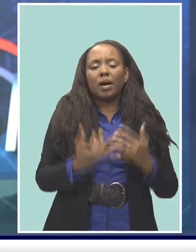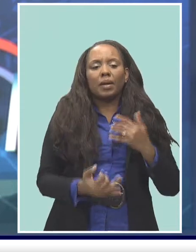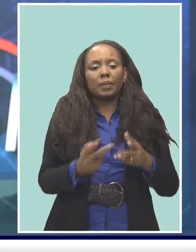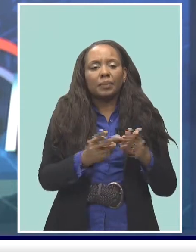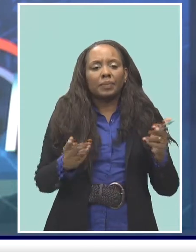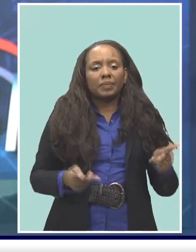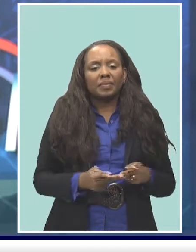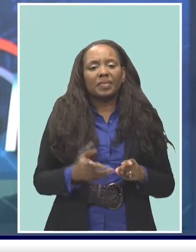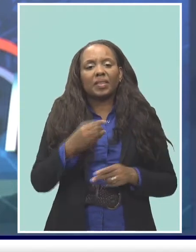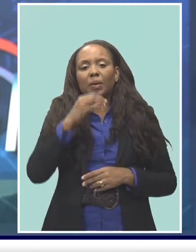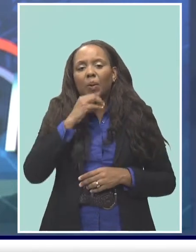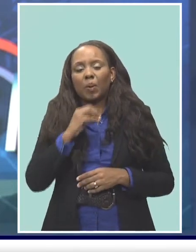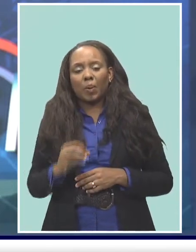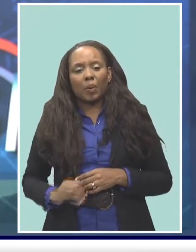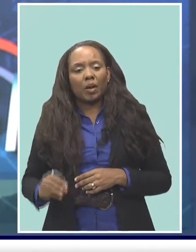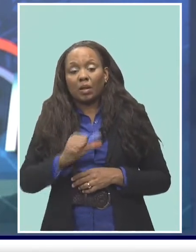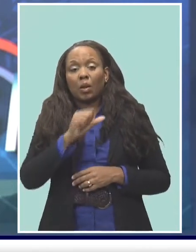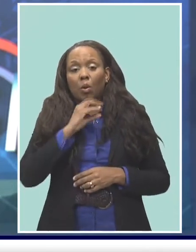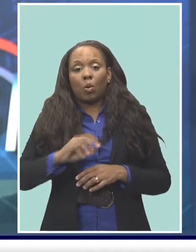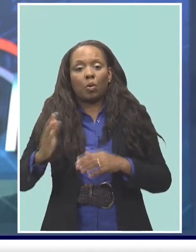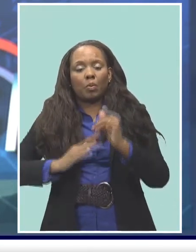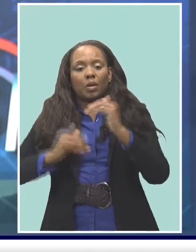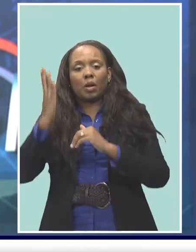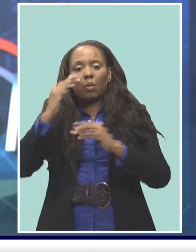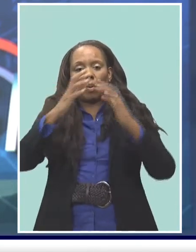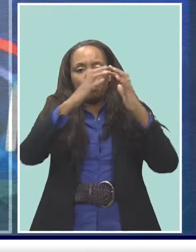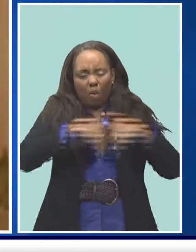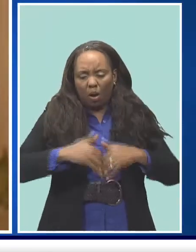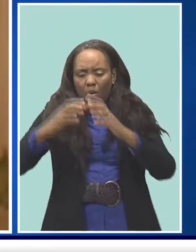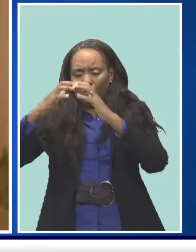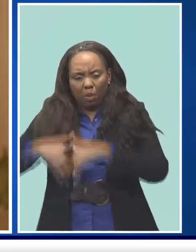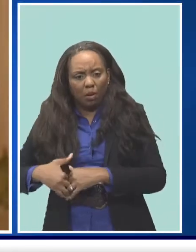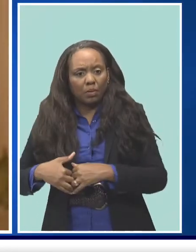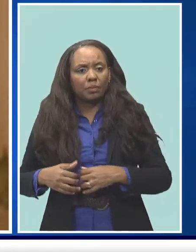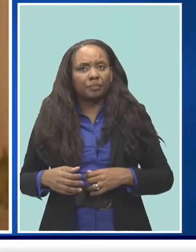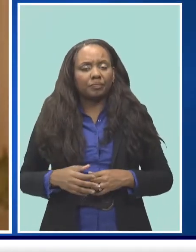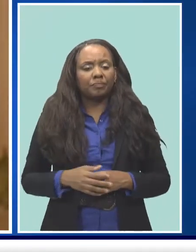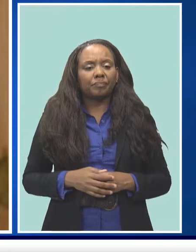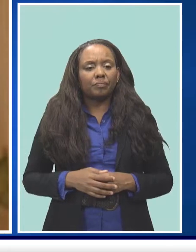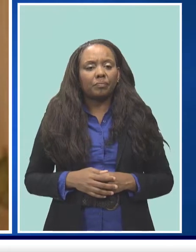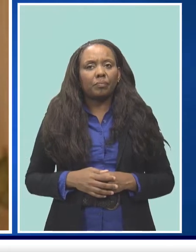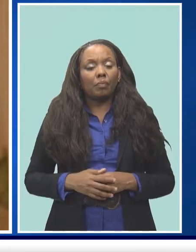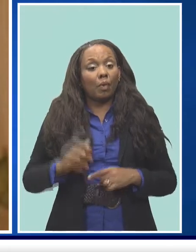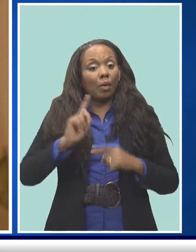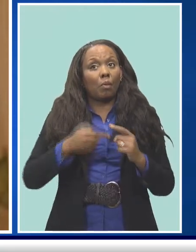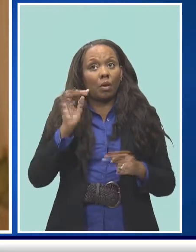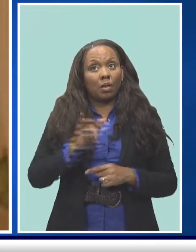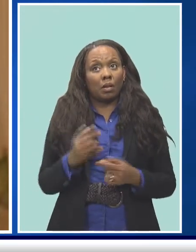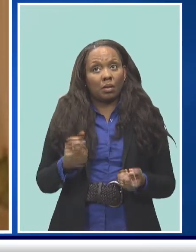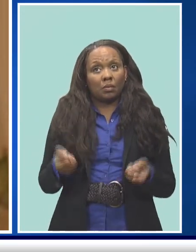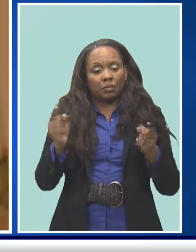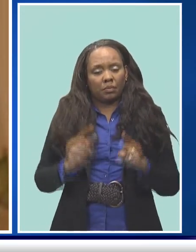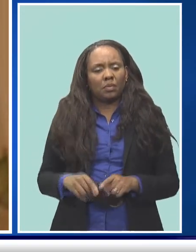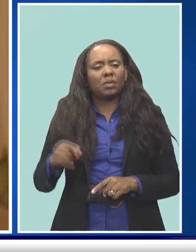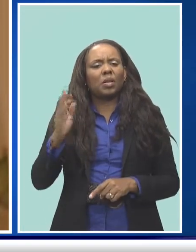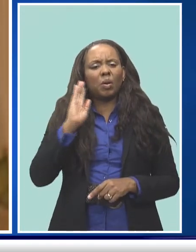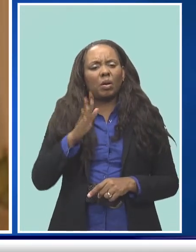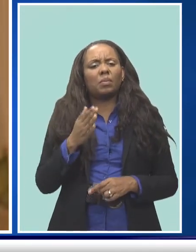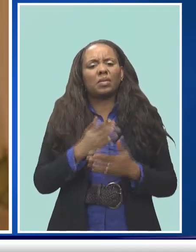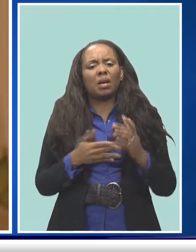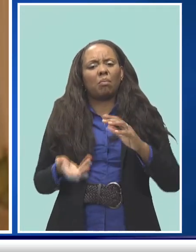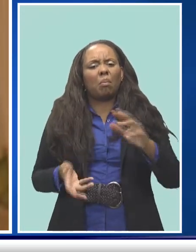will be demolished to make way for these new ventures. In doing these things, we are going to have disruption